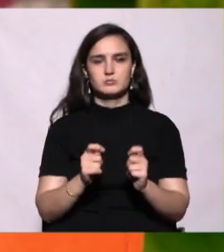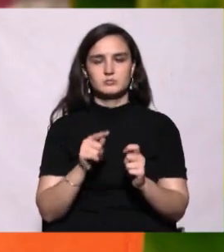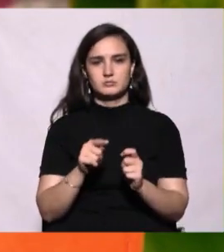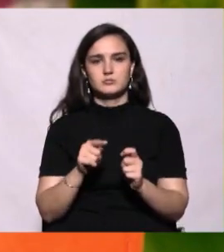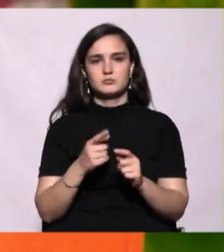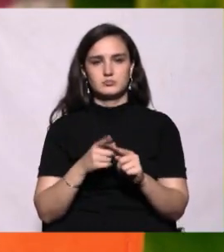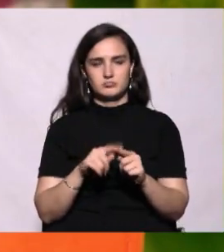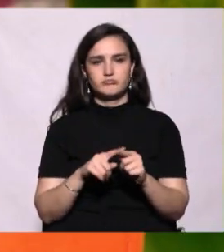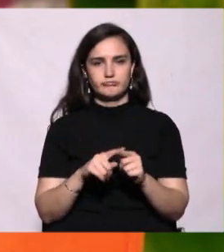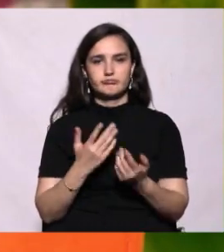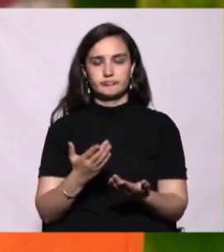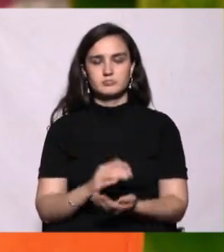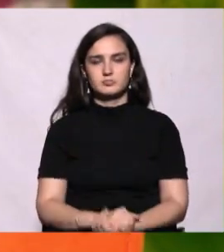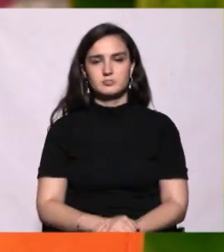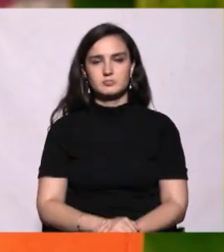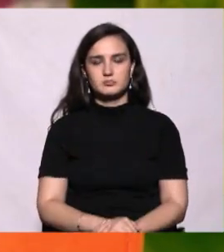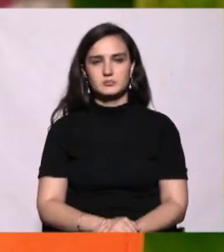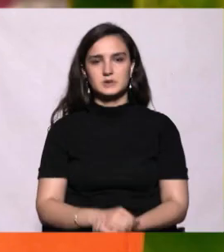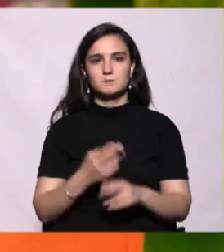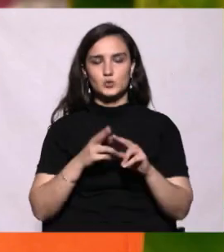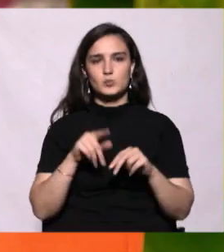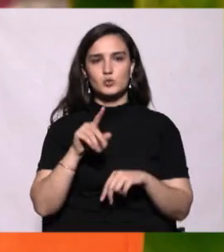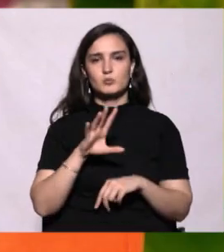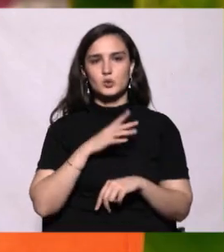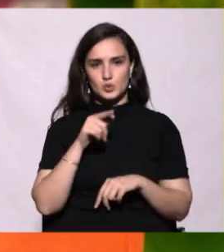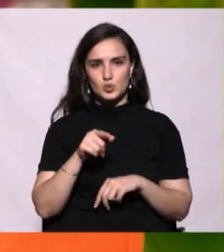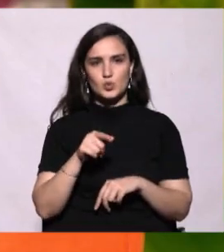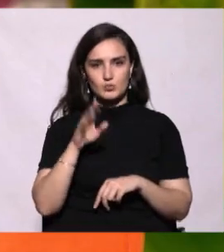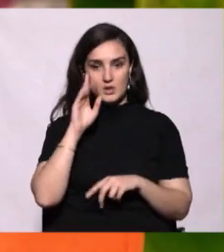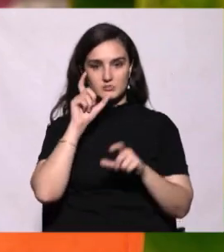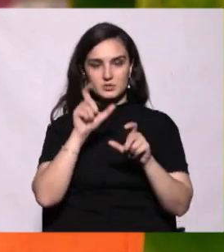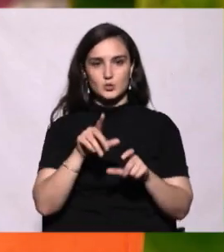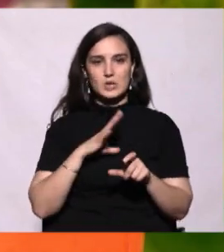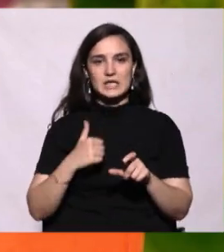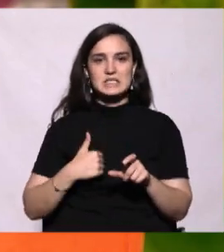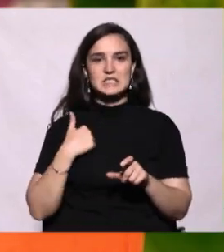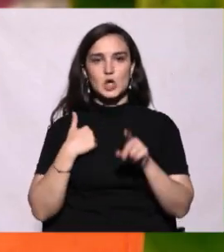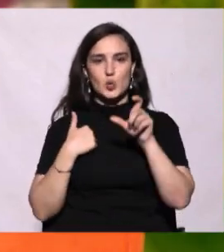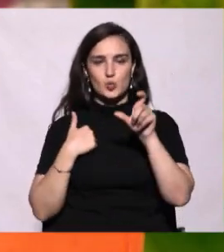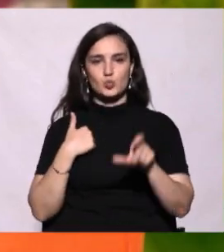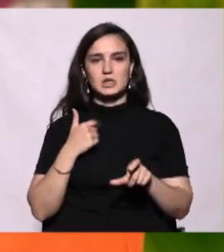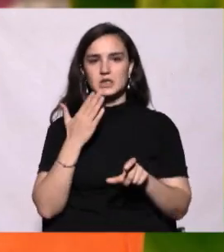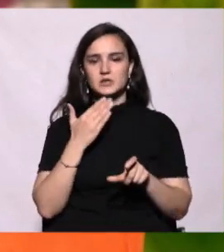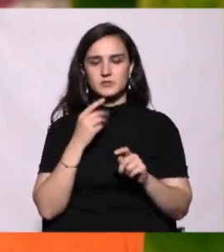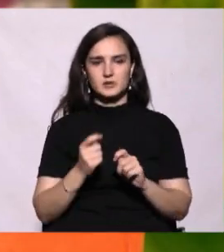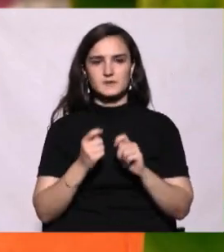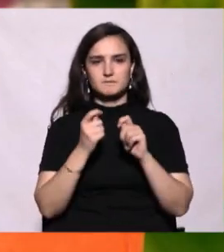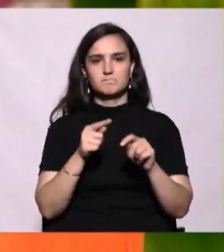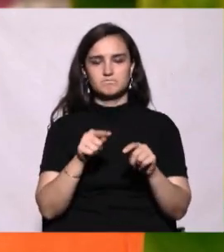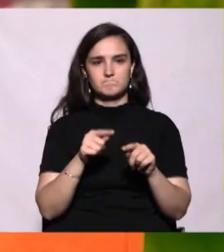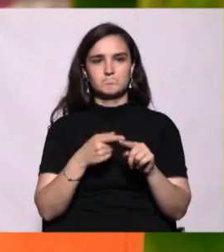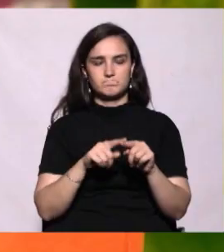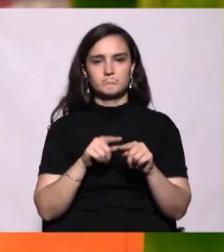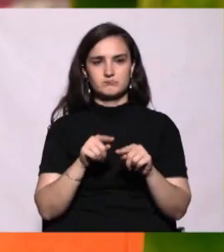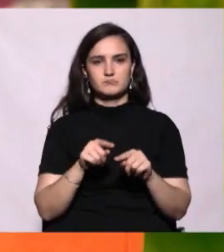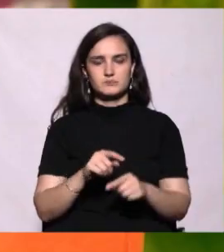take the sword out of the stone because he is an honorable man. And he is easily able to pull the sword